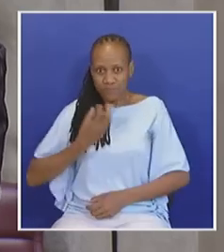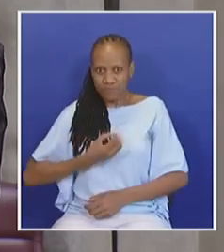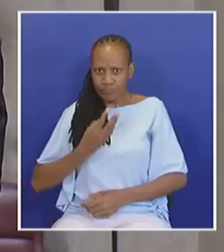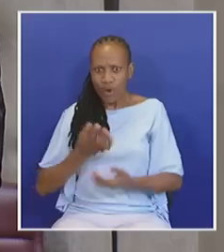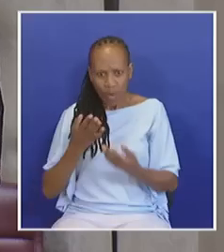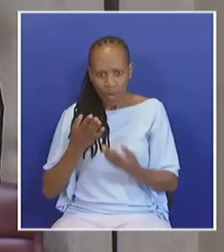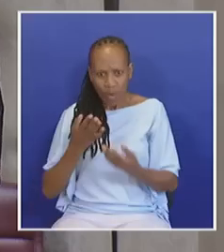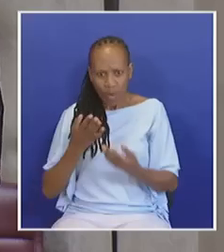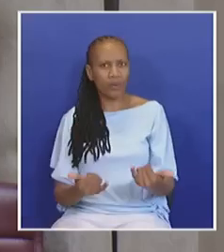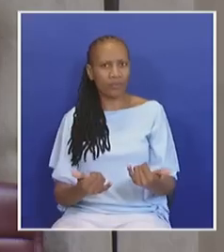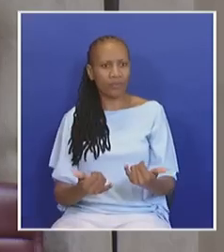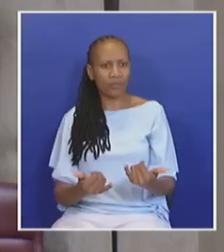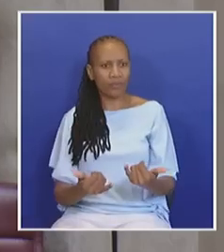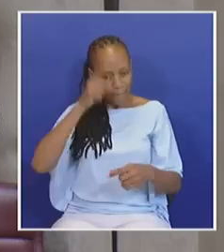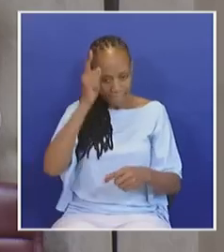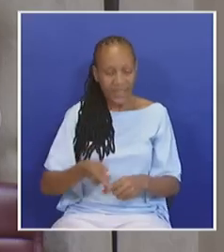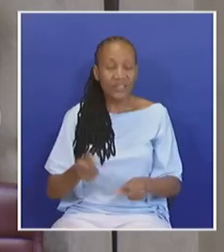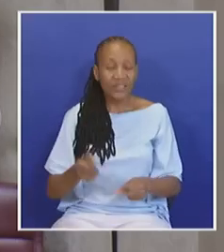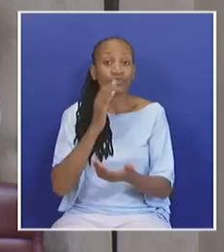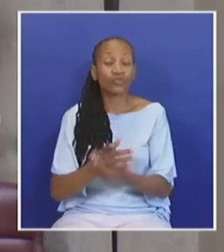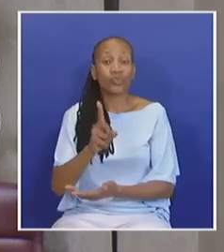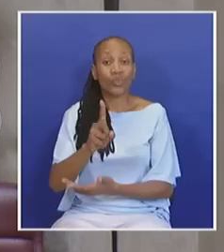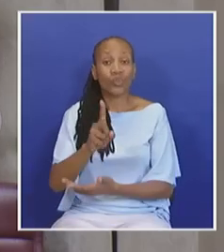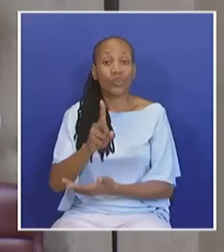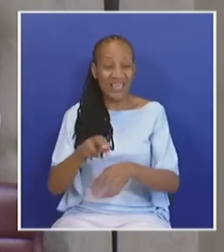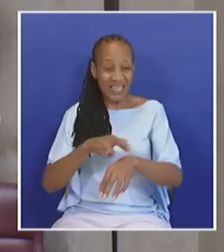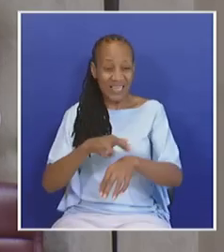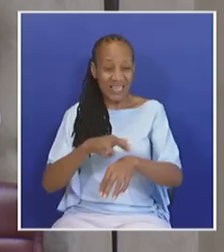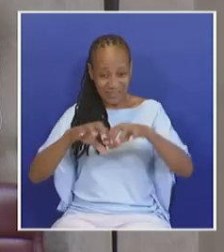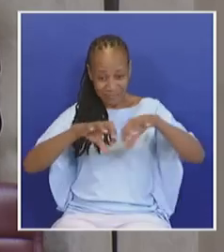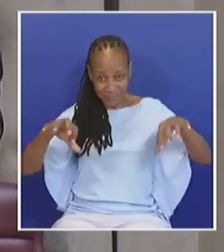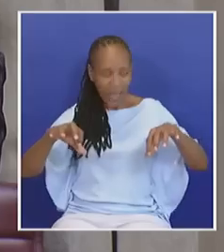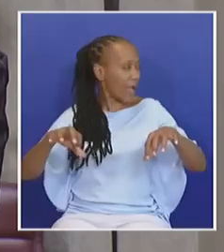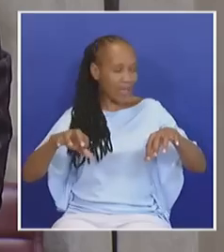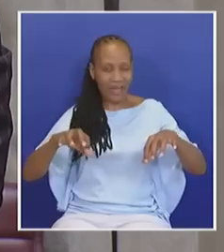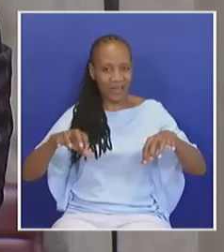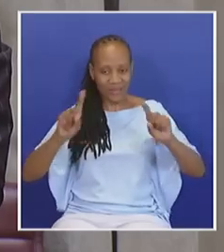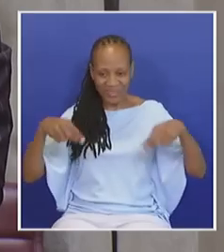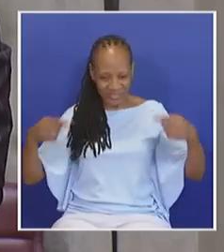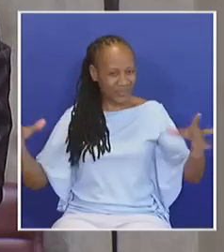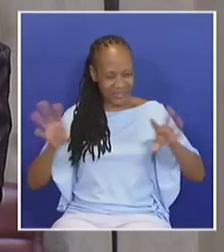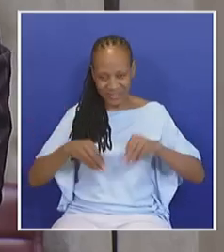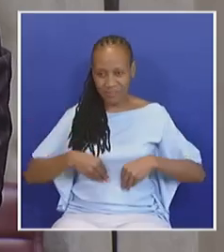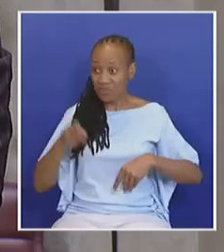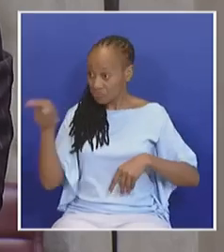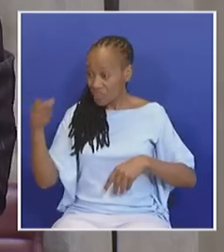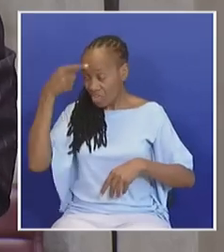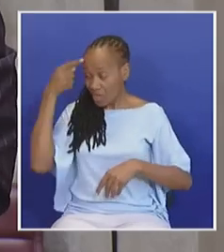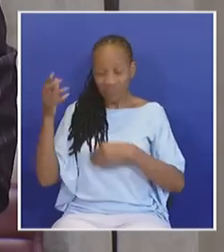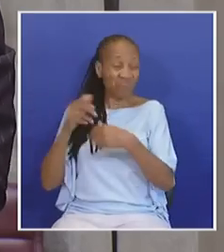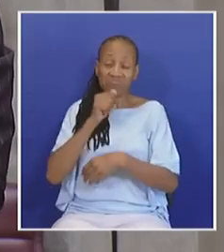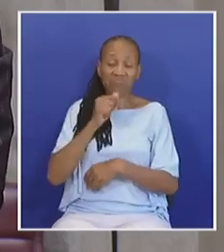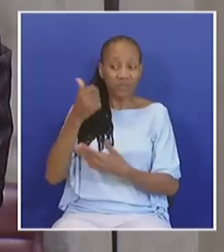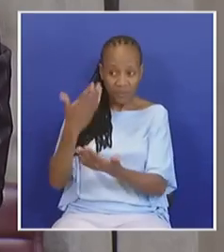racists outside the bounds of the acceptable. Let us say to them that you can think what you like, but when you enter